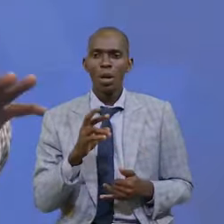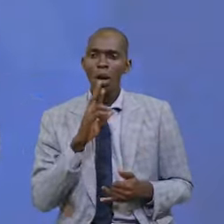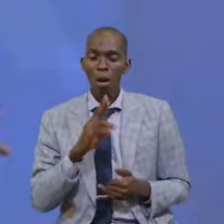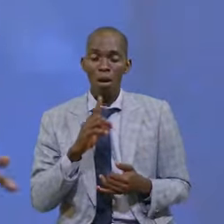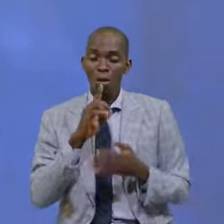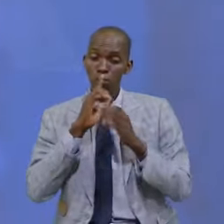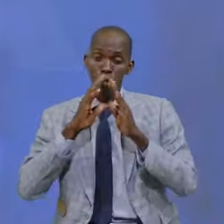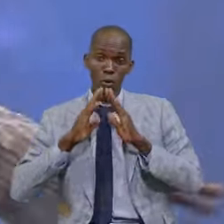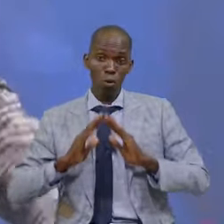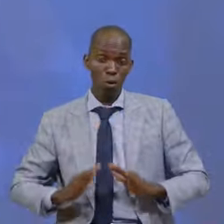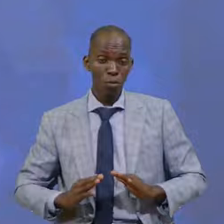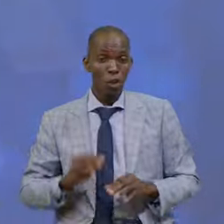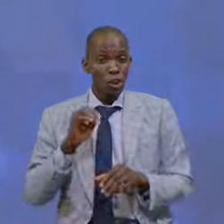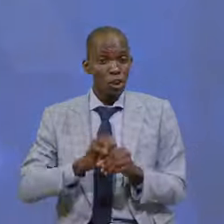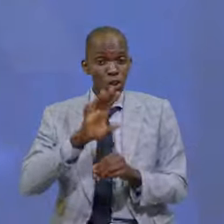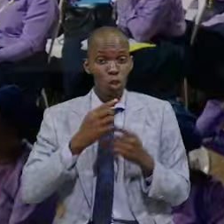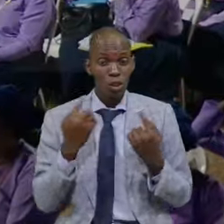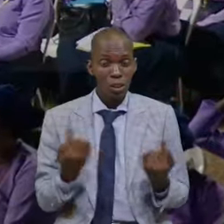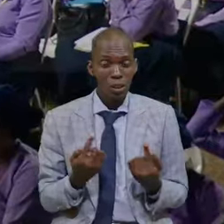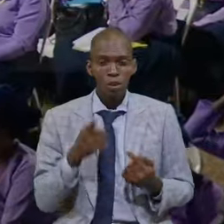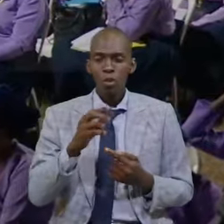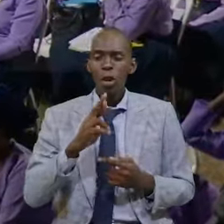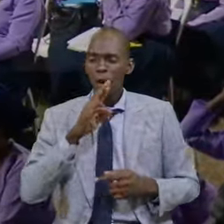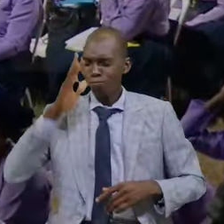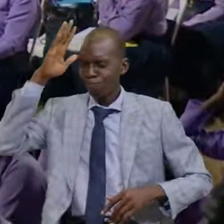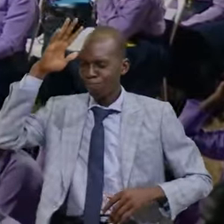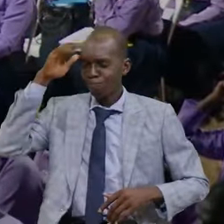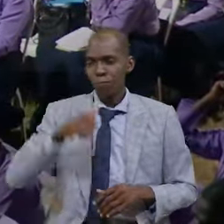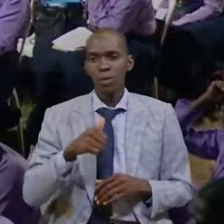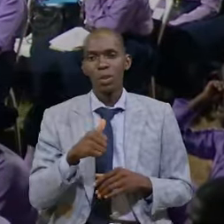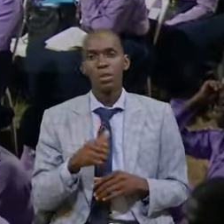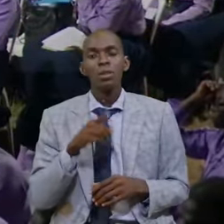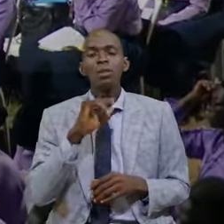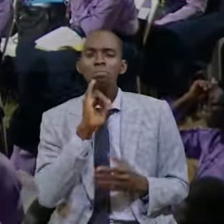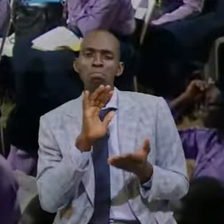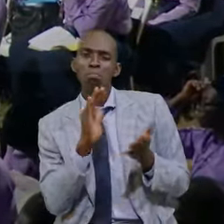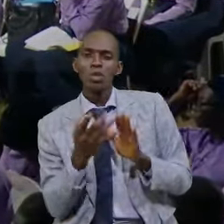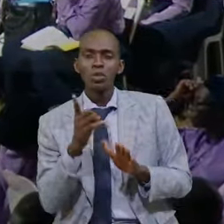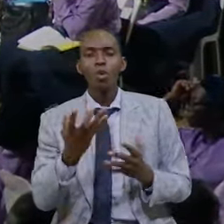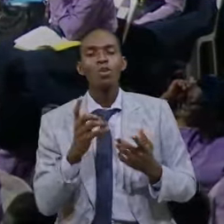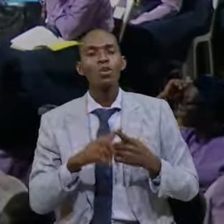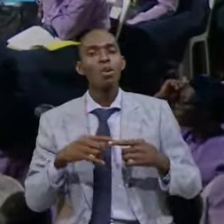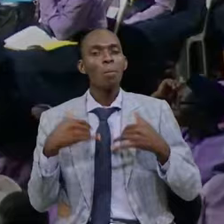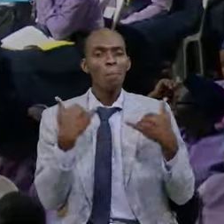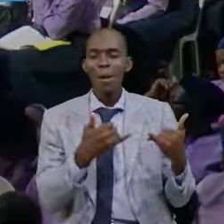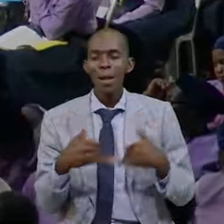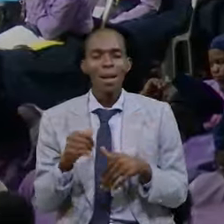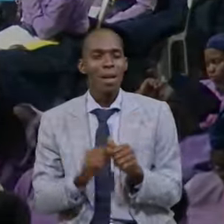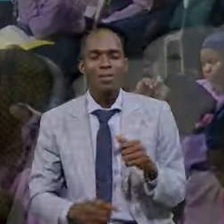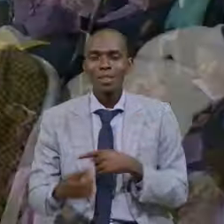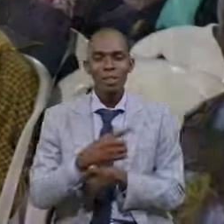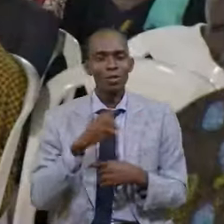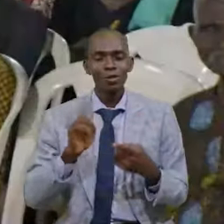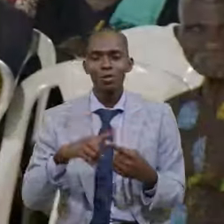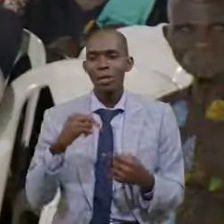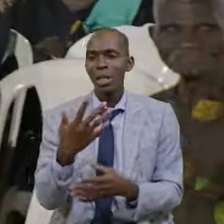your sin you were adamant. It's like you want to play every day into the hands of